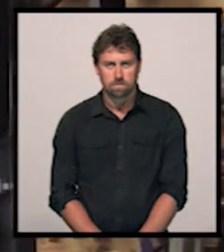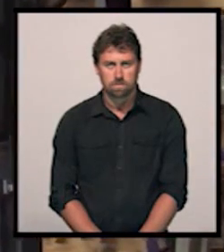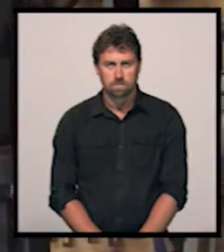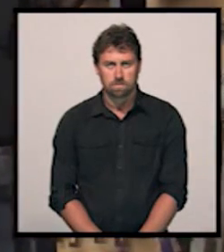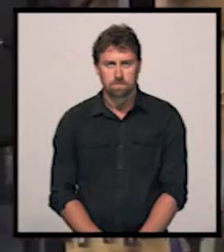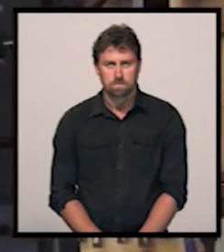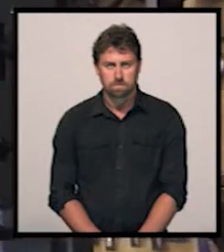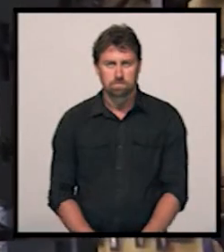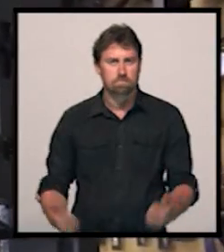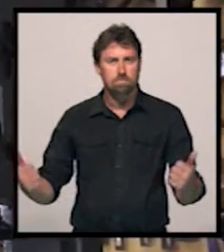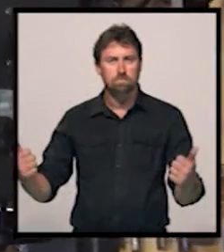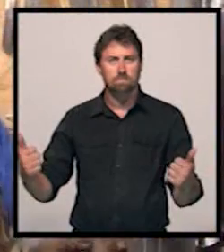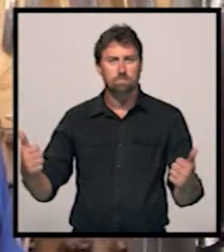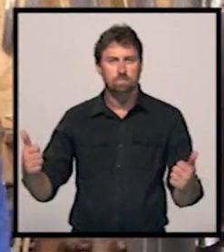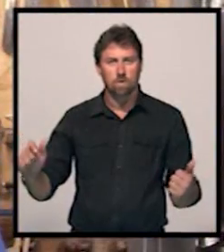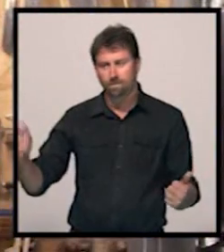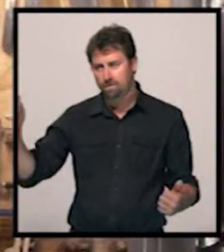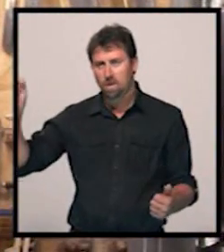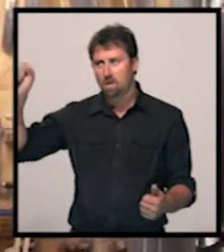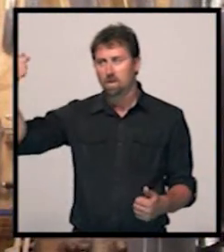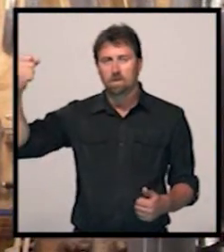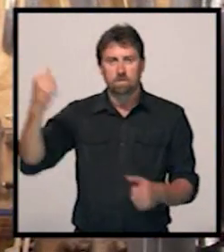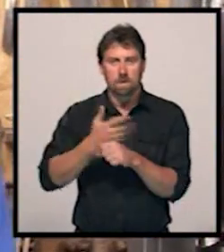Turn it off, turn that so I don't knock my noggin.